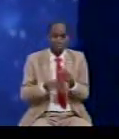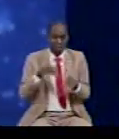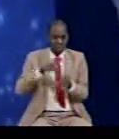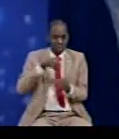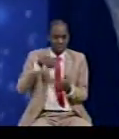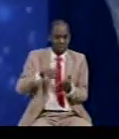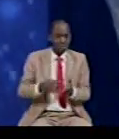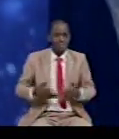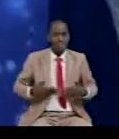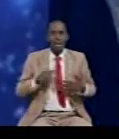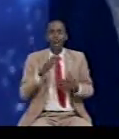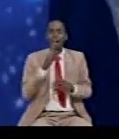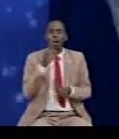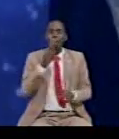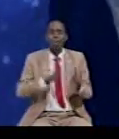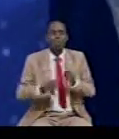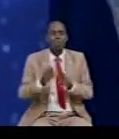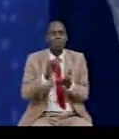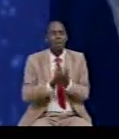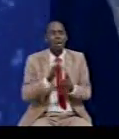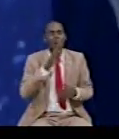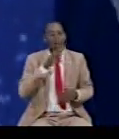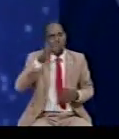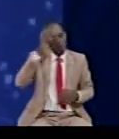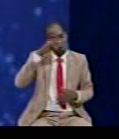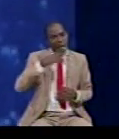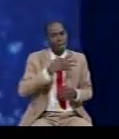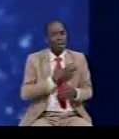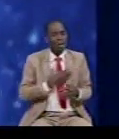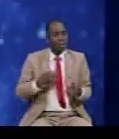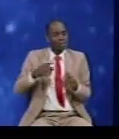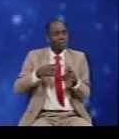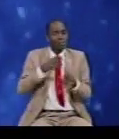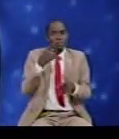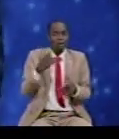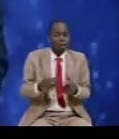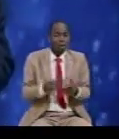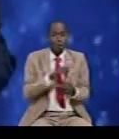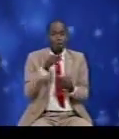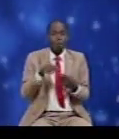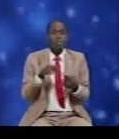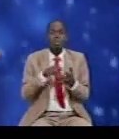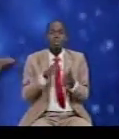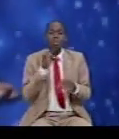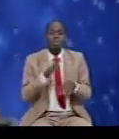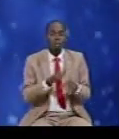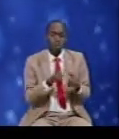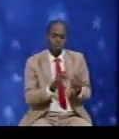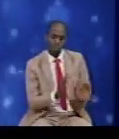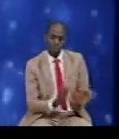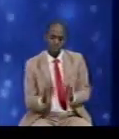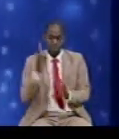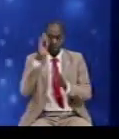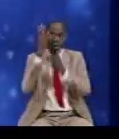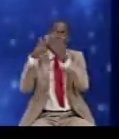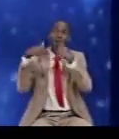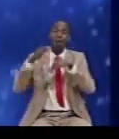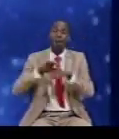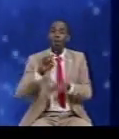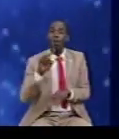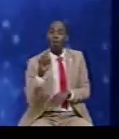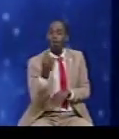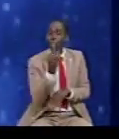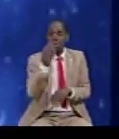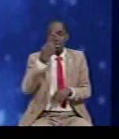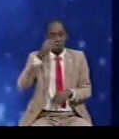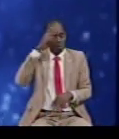the people who are wise. And then when it comes to preparing for heaven, it's the people who are wise. And it